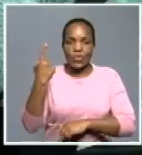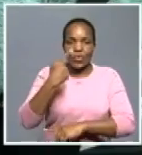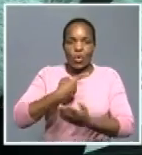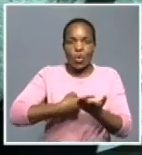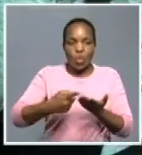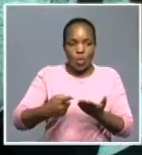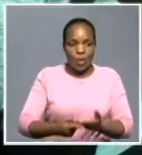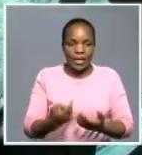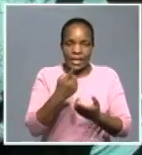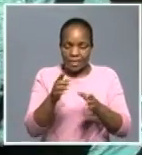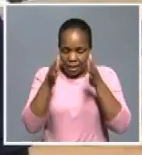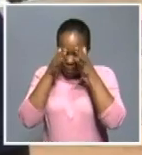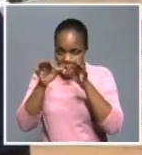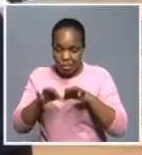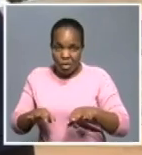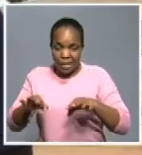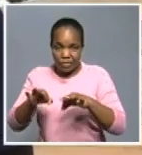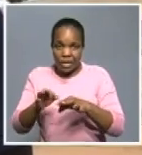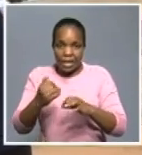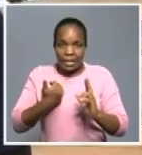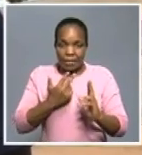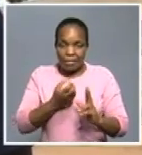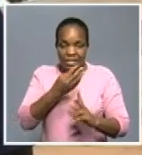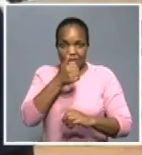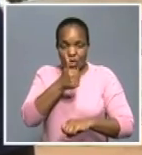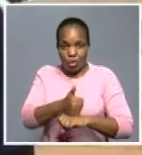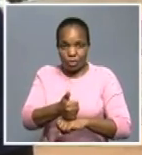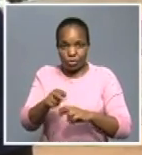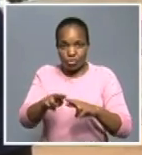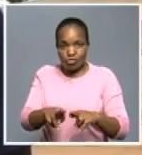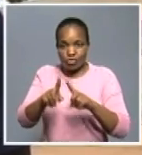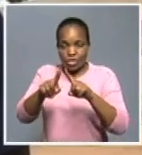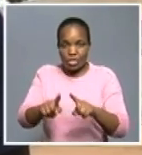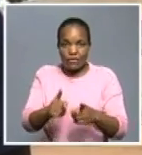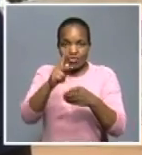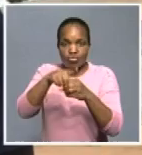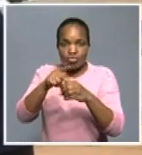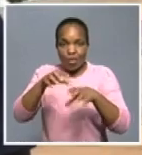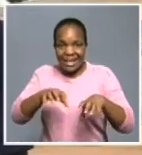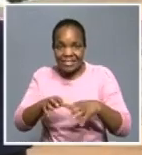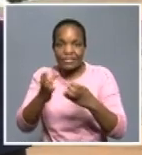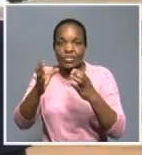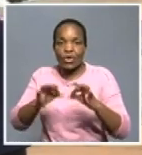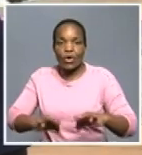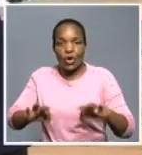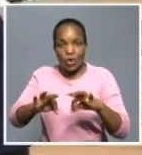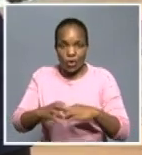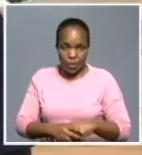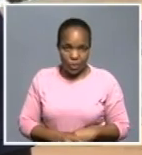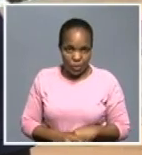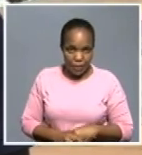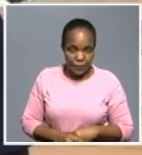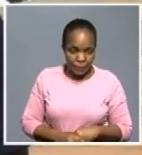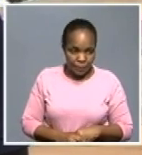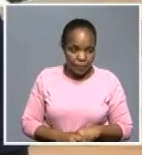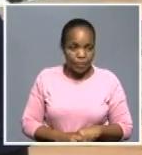know, agriculture and ensuring that young people have a platform, you know, to get involved in agriculture, and also to ensure that, you know, they